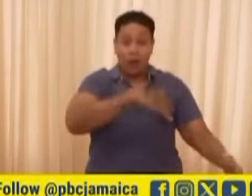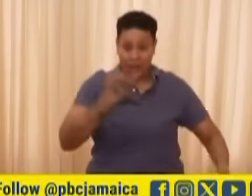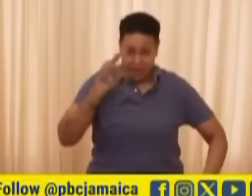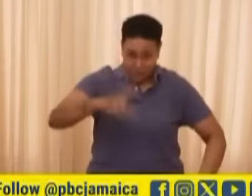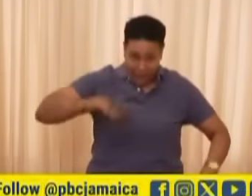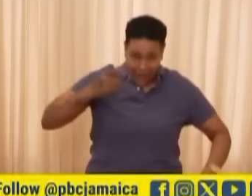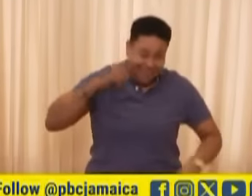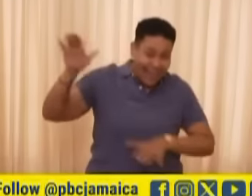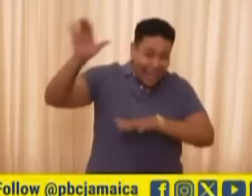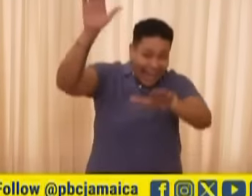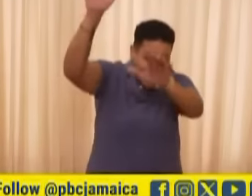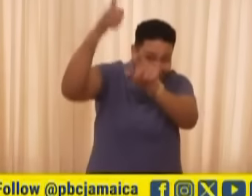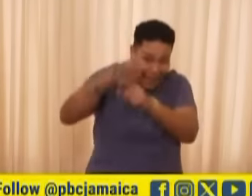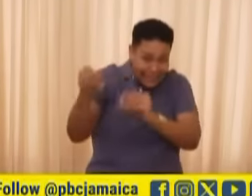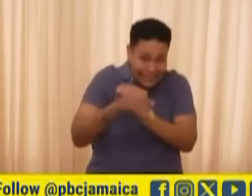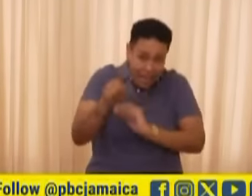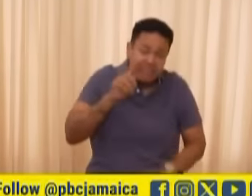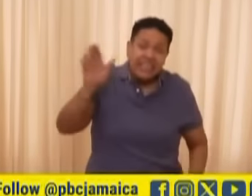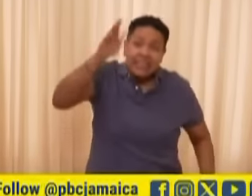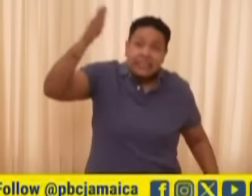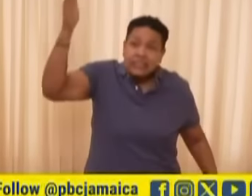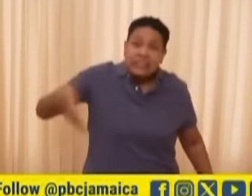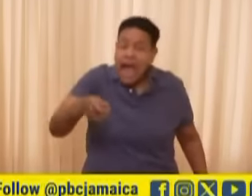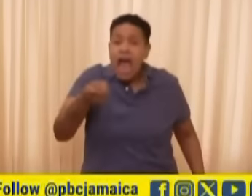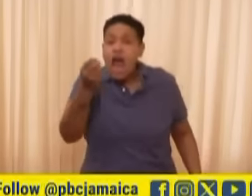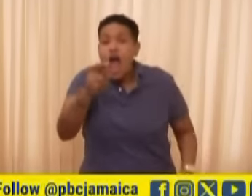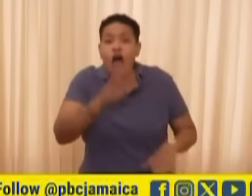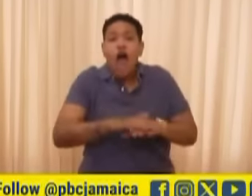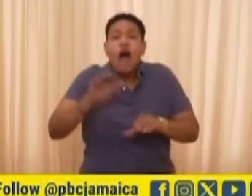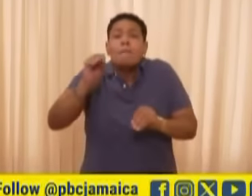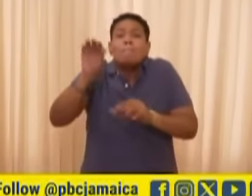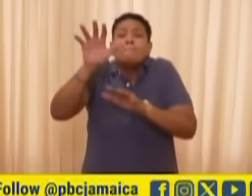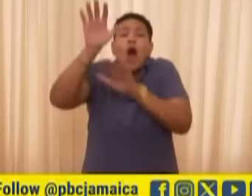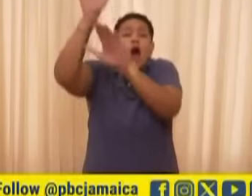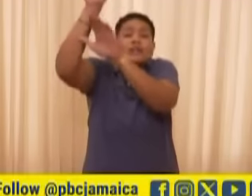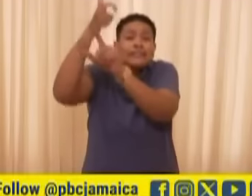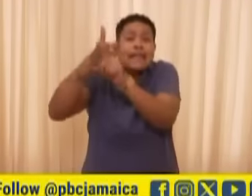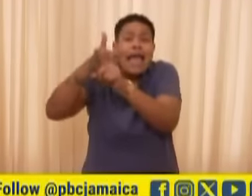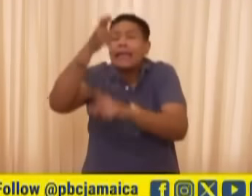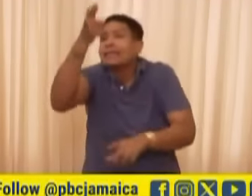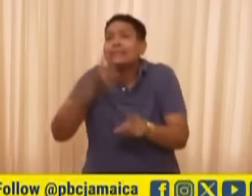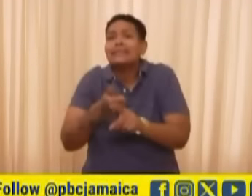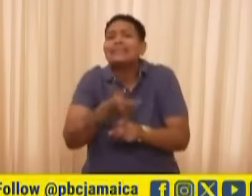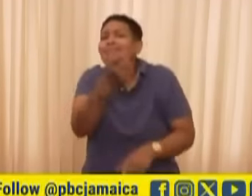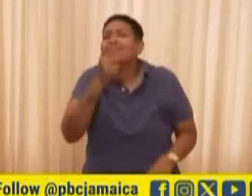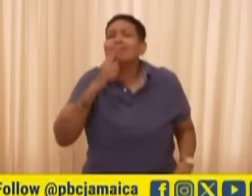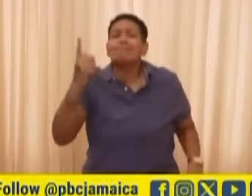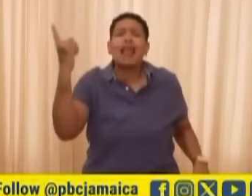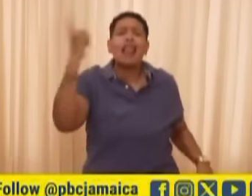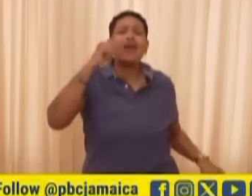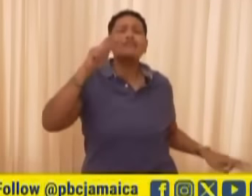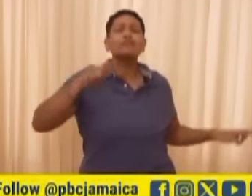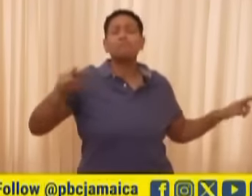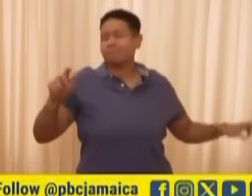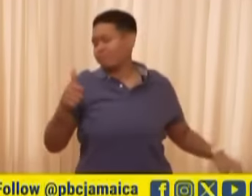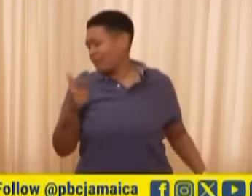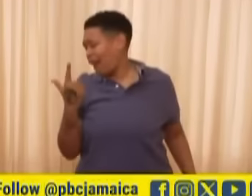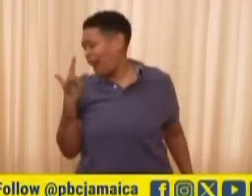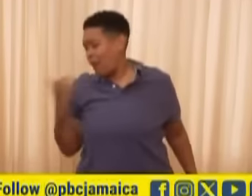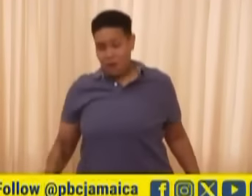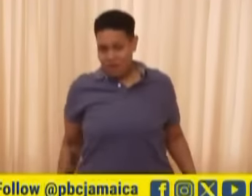on a hillside or on a mountains, it's lovely views from there,